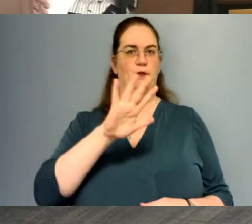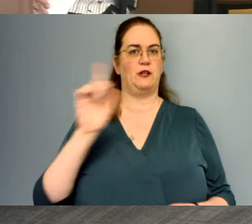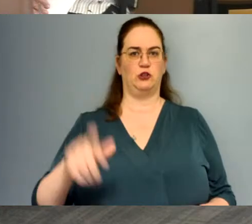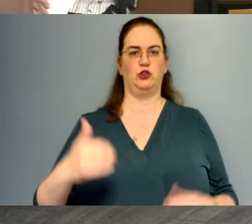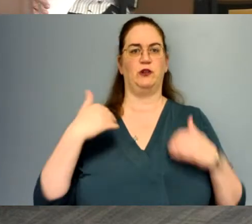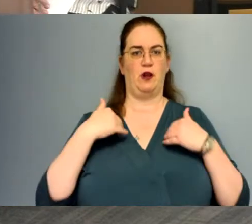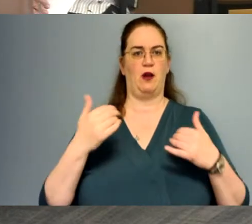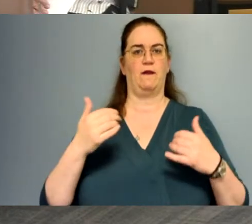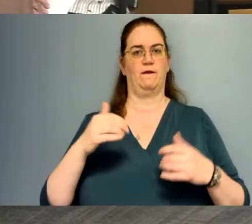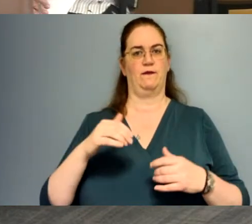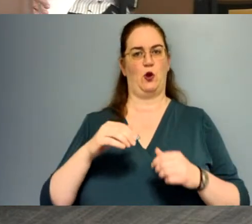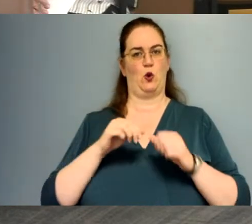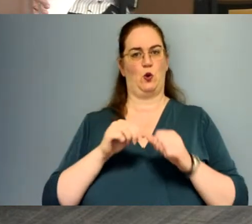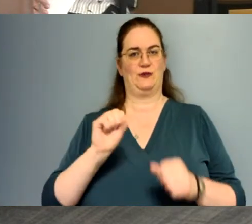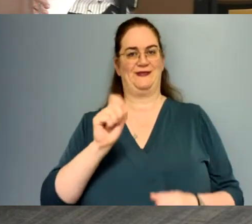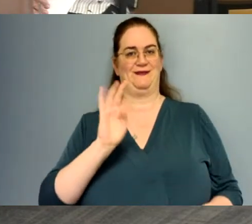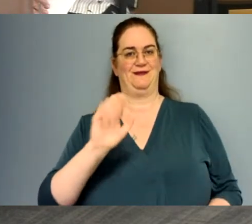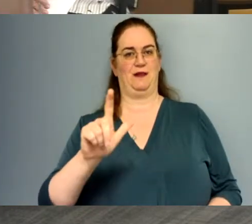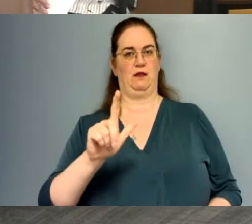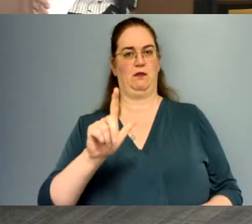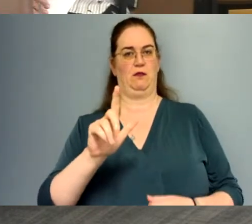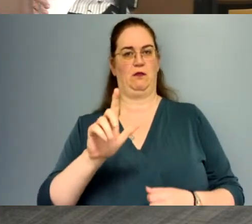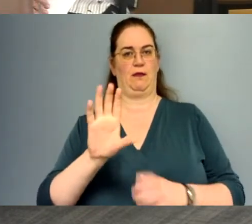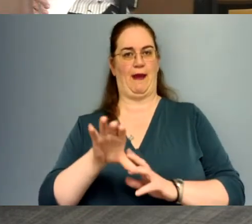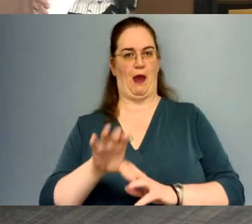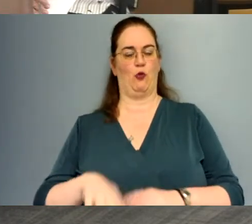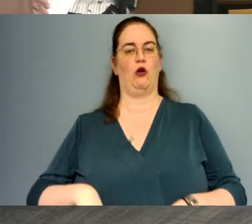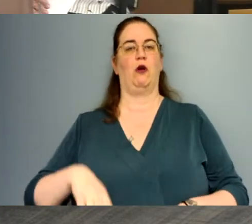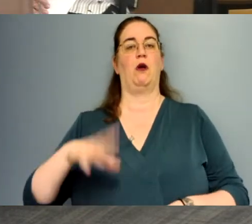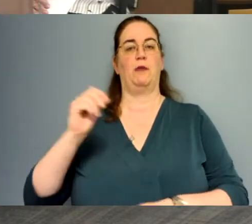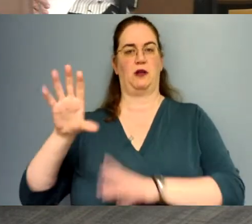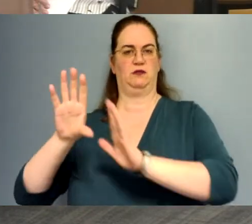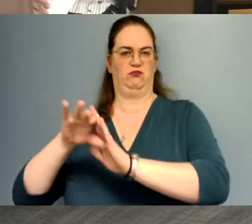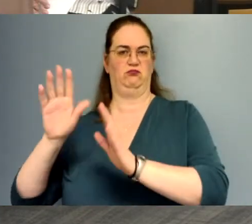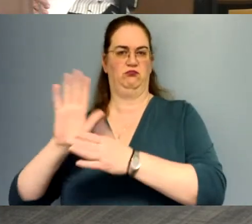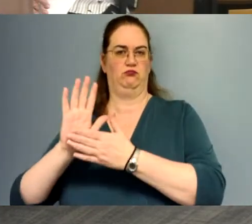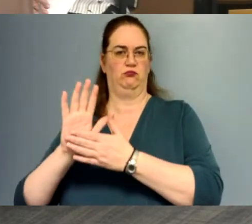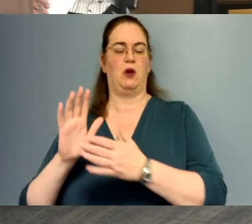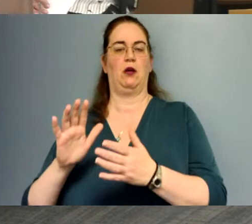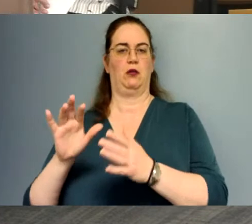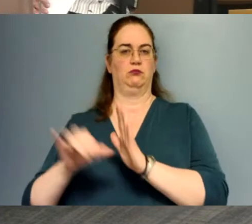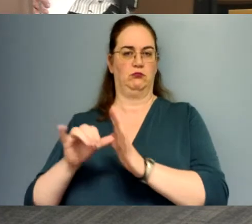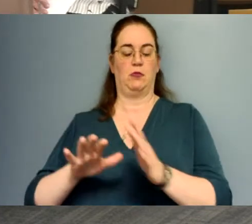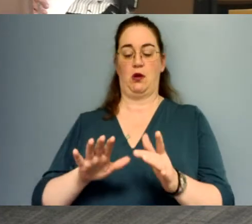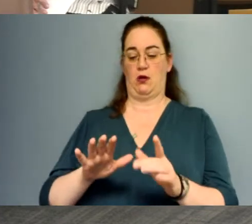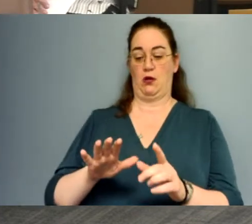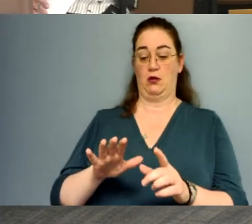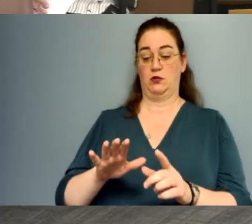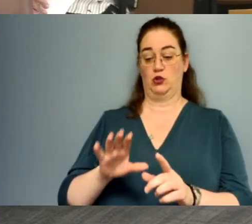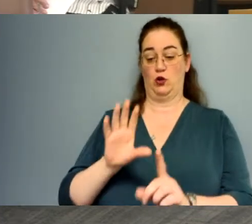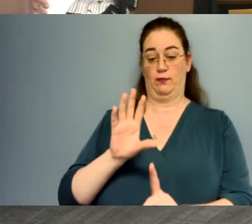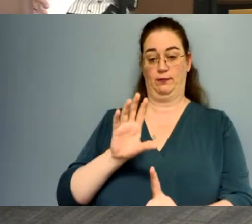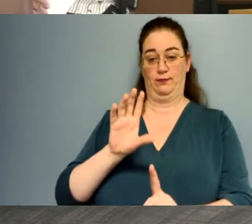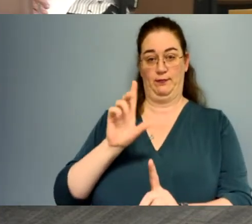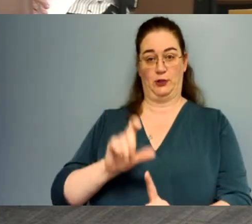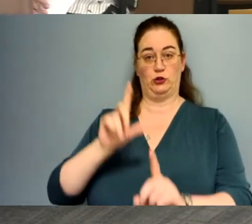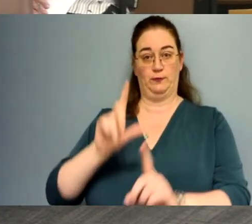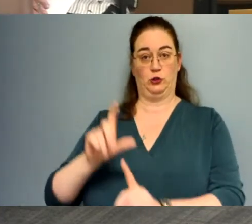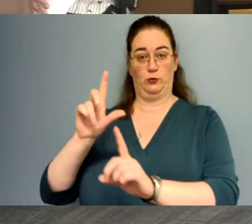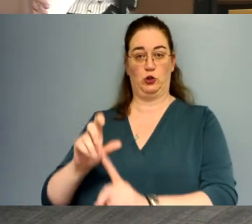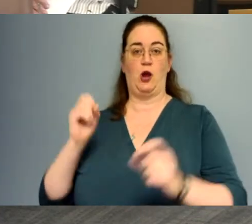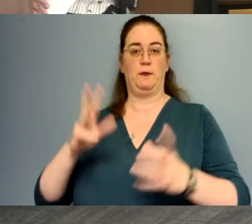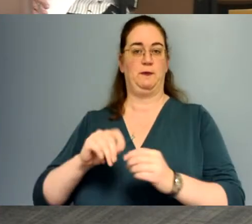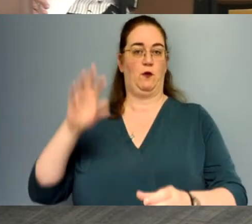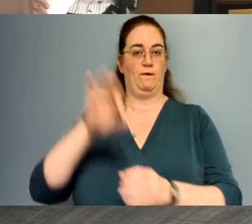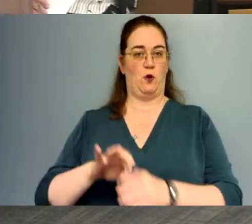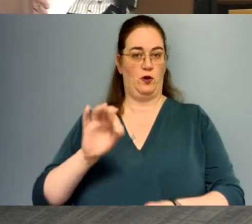still cameras, motion every picture, and be able to total how many people voted at that box each day